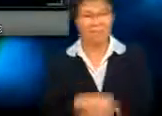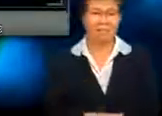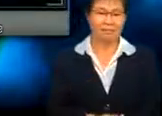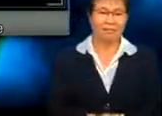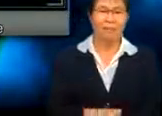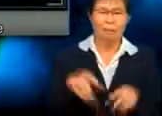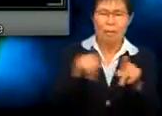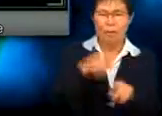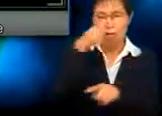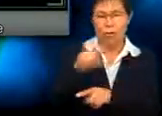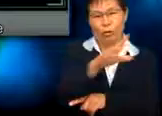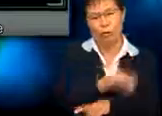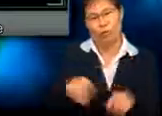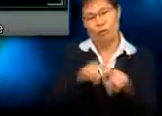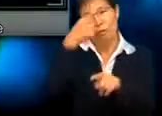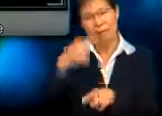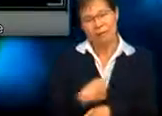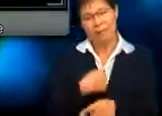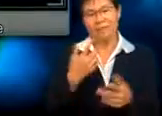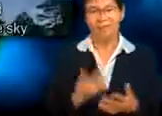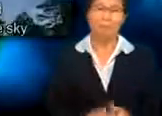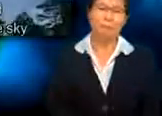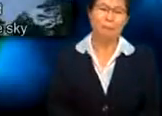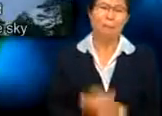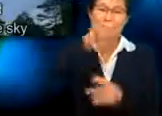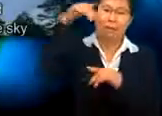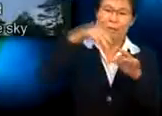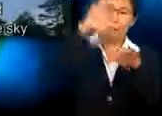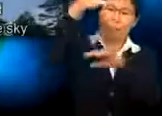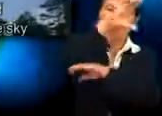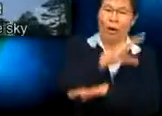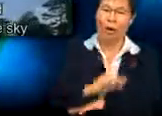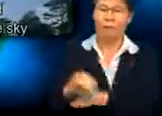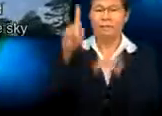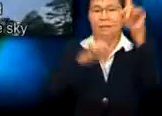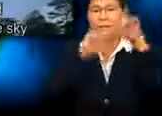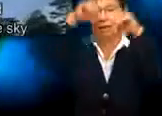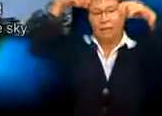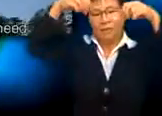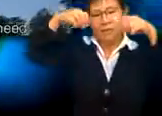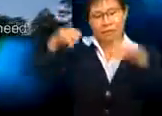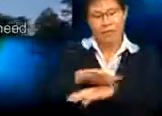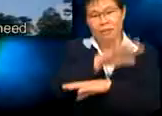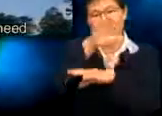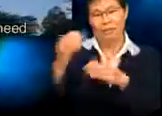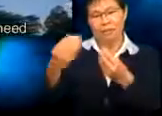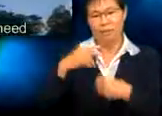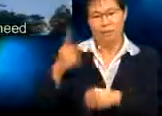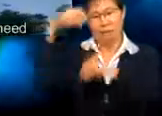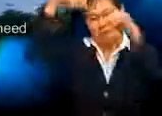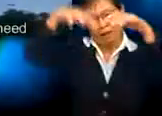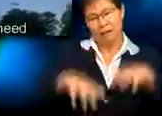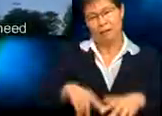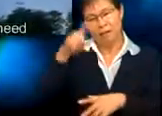light, a pair for you and a pair for me. Sun, the moon, the stars shine in the sky, giving us the light